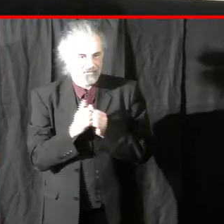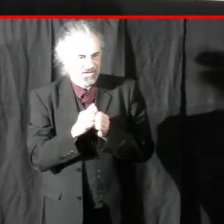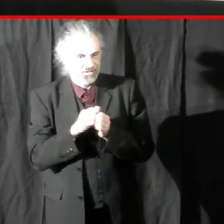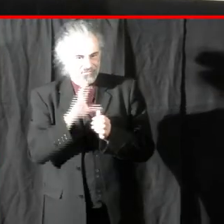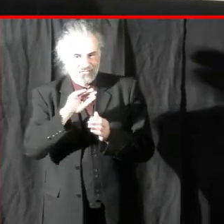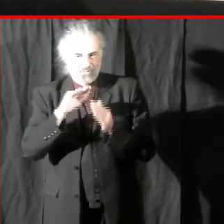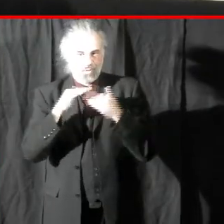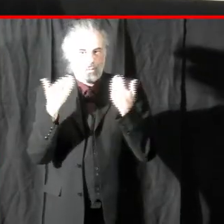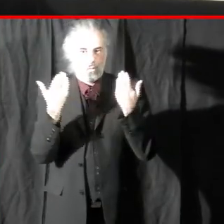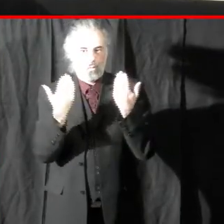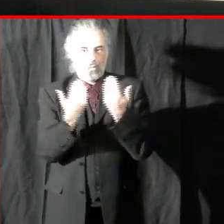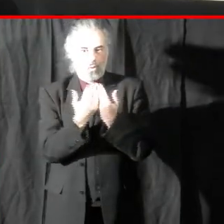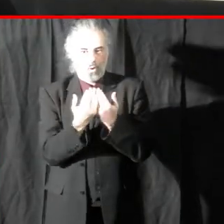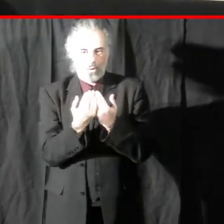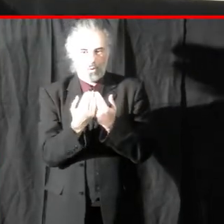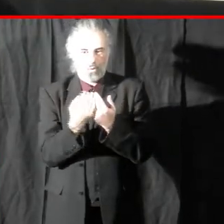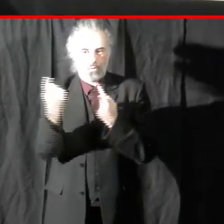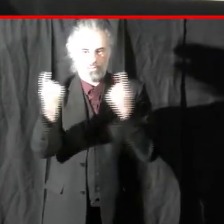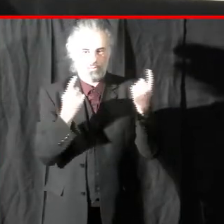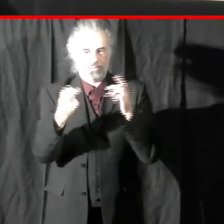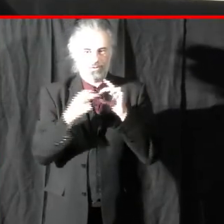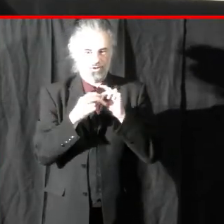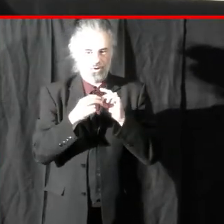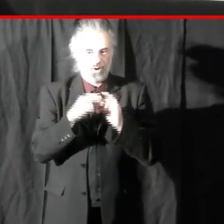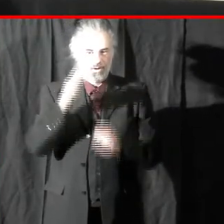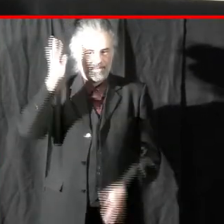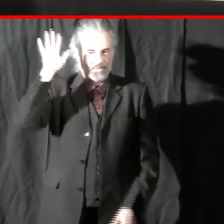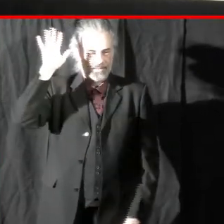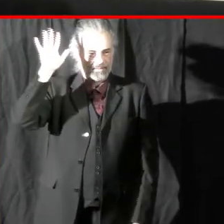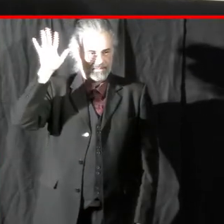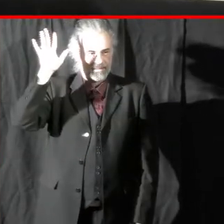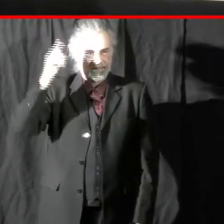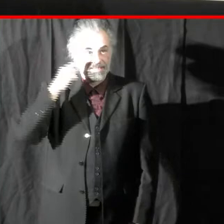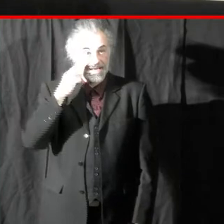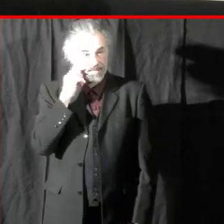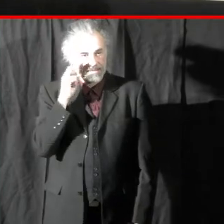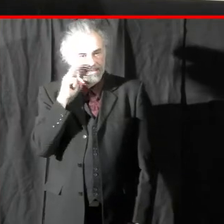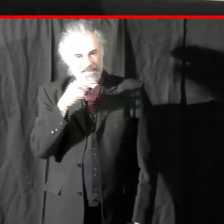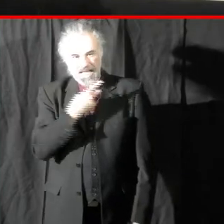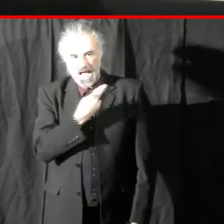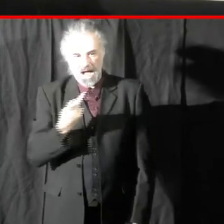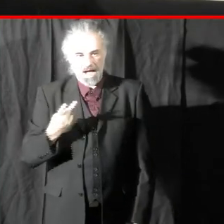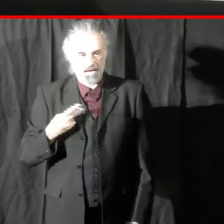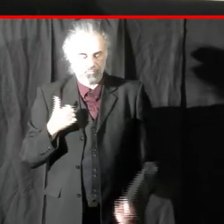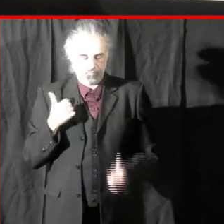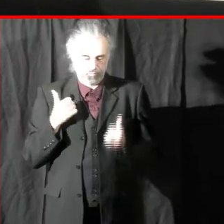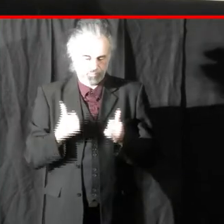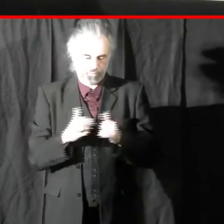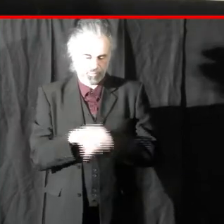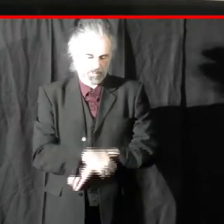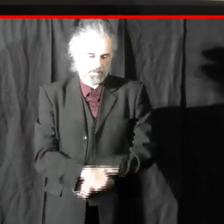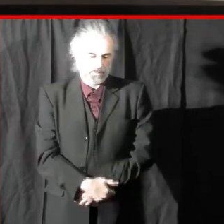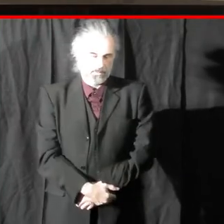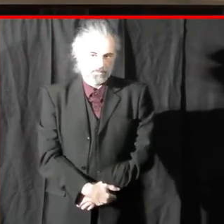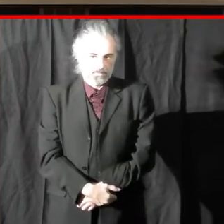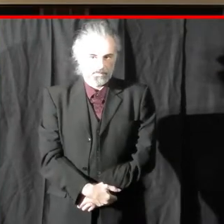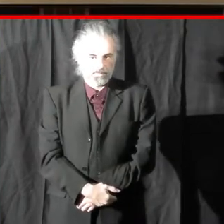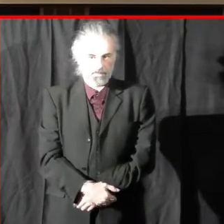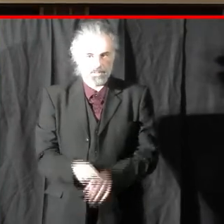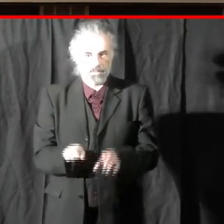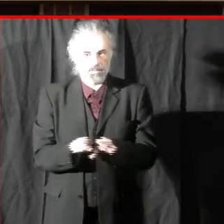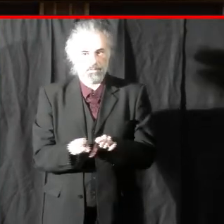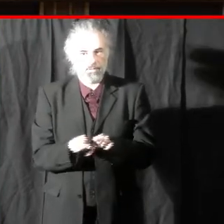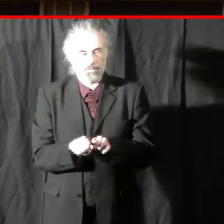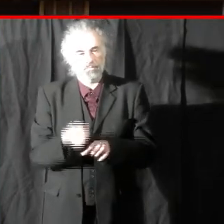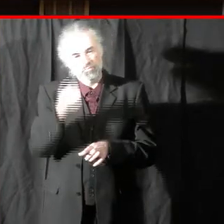world to come and join us, give them a wave, check that they can see us. Yes, fantastic. And also just letting